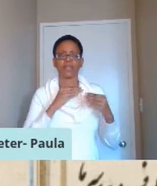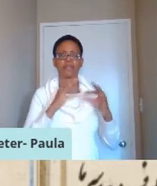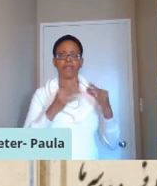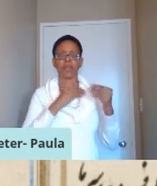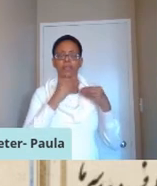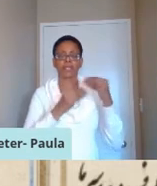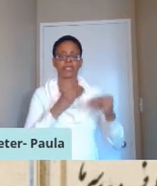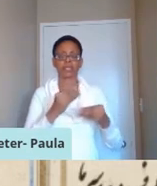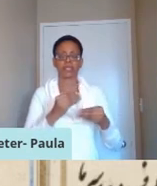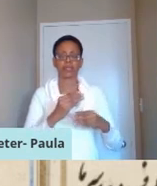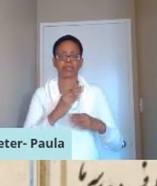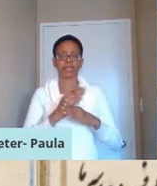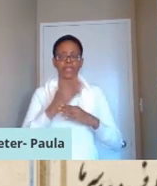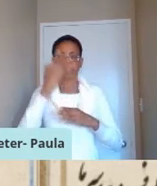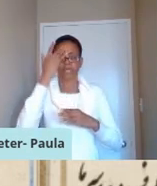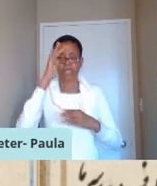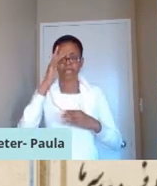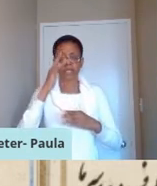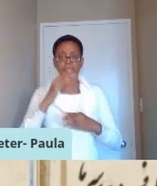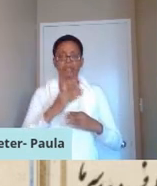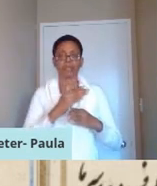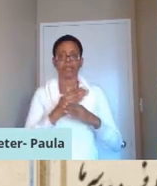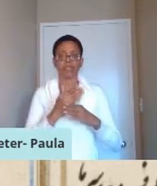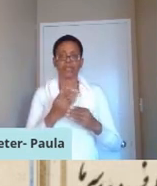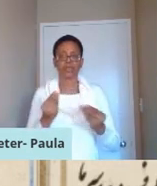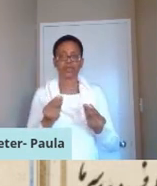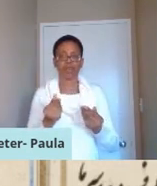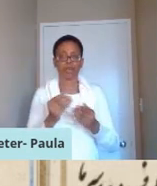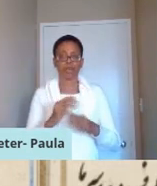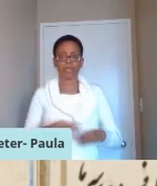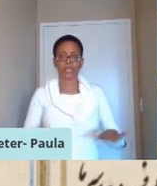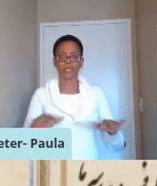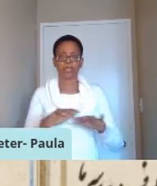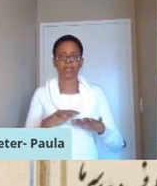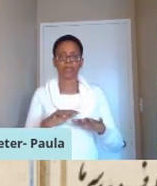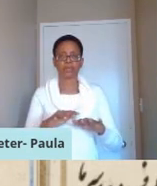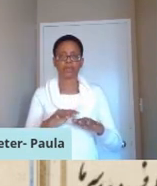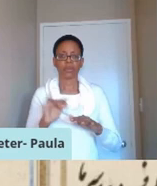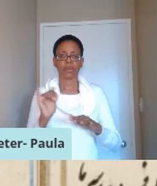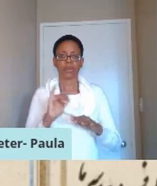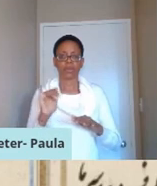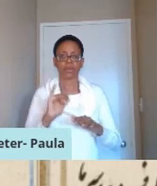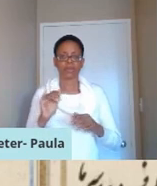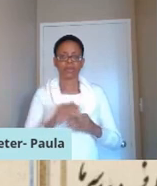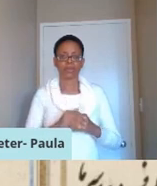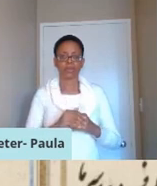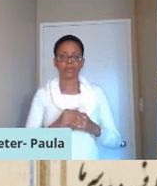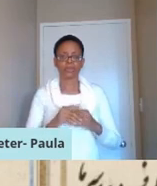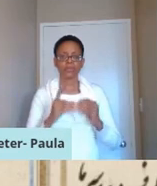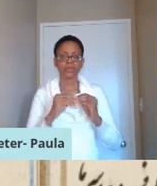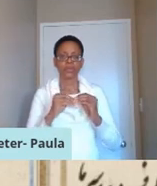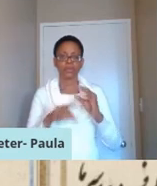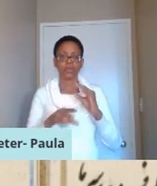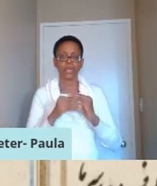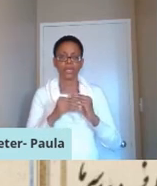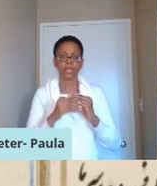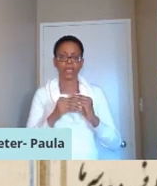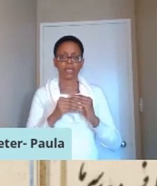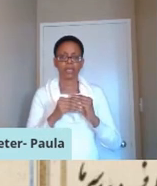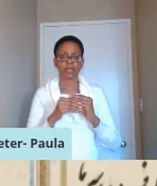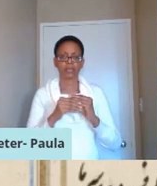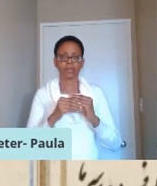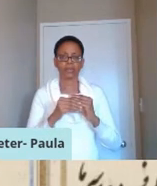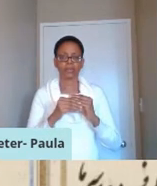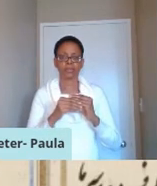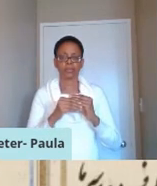protection of intellect, and protection of property. In addition to these values, the Maliki jurist